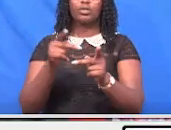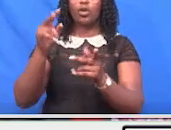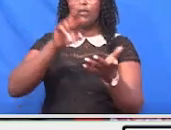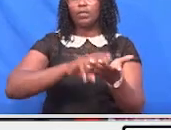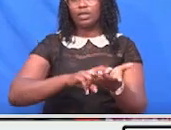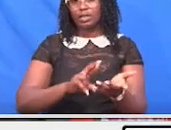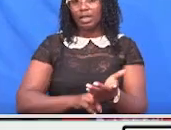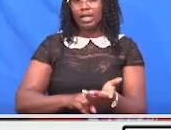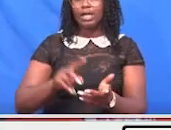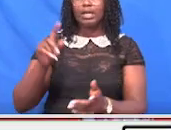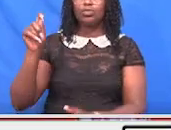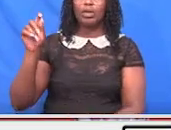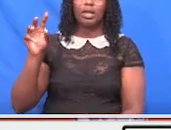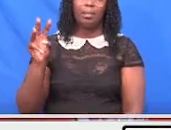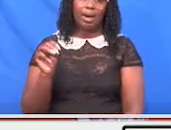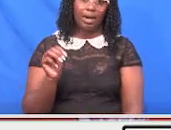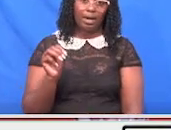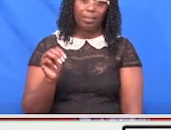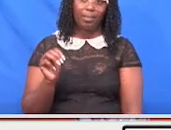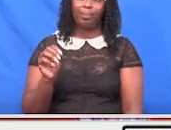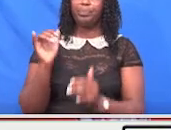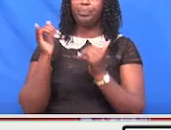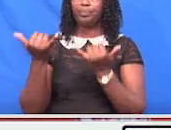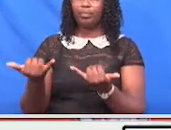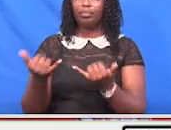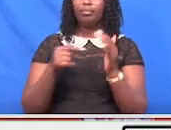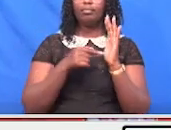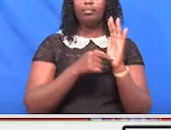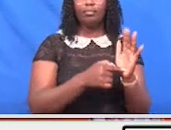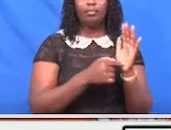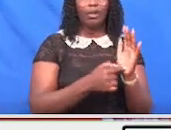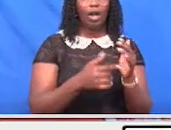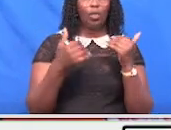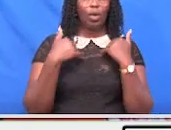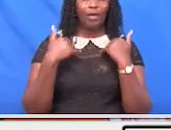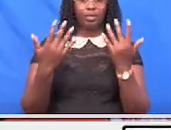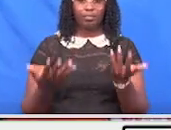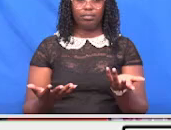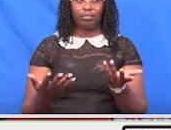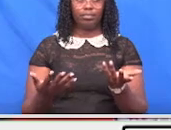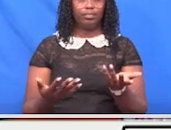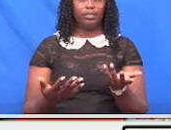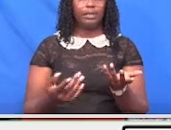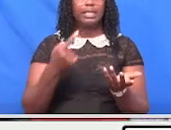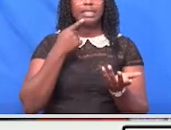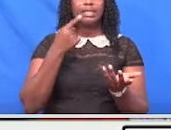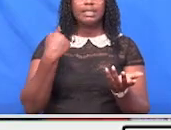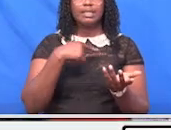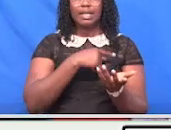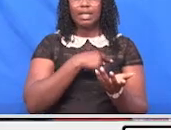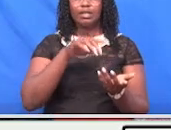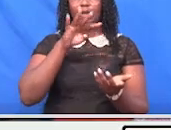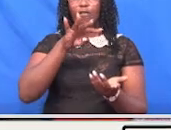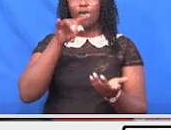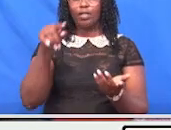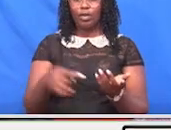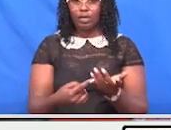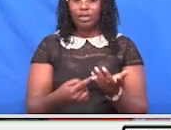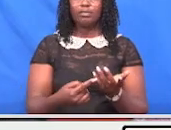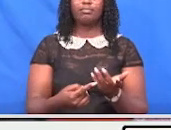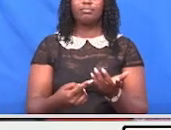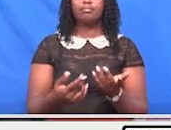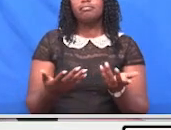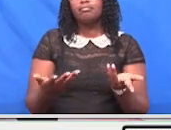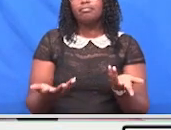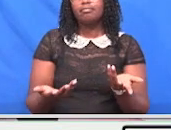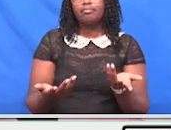So again, for this pencil, for example, that I have here, so you tell us, so 4,000 Kenyan shillings?